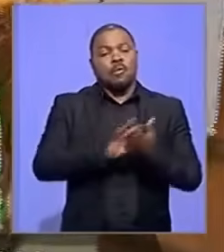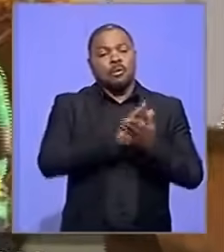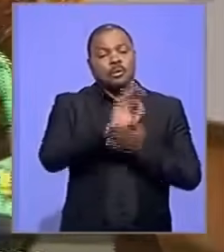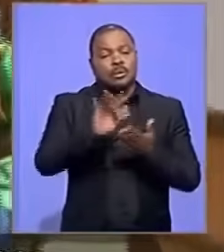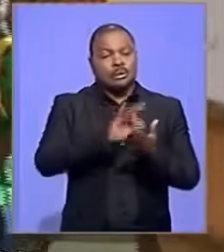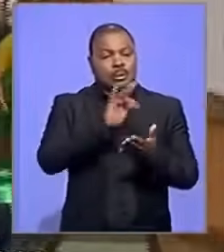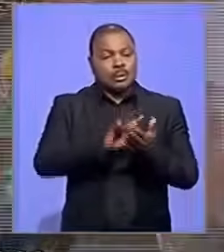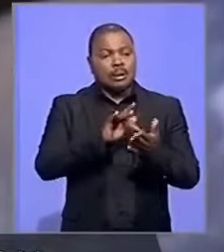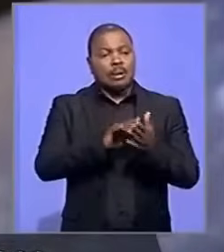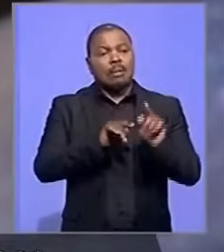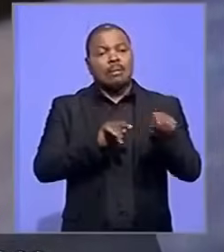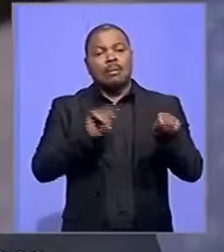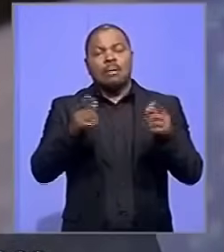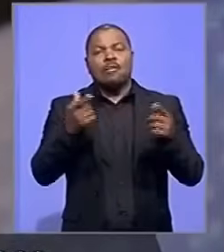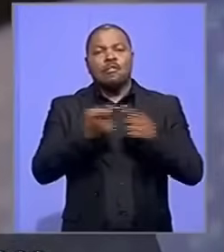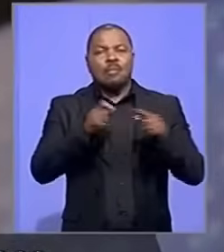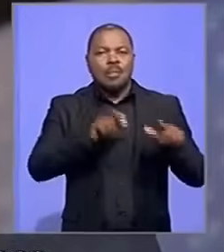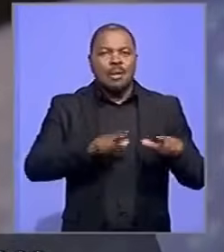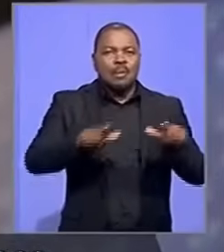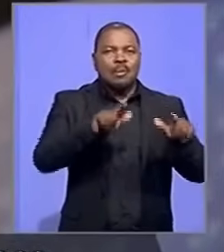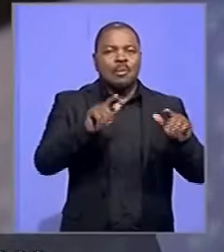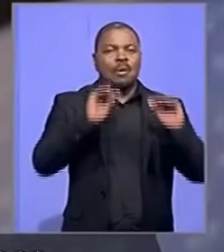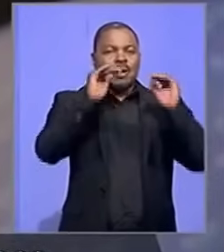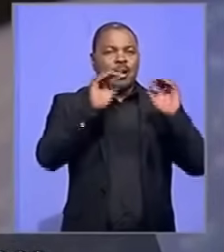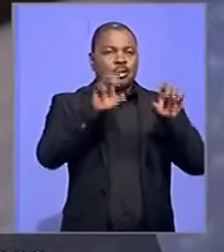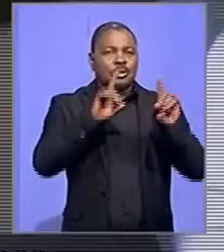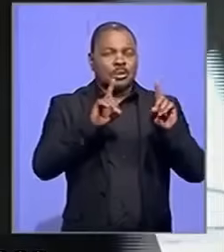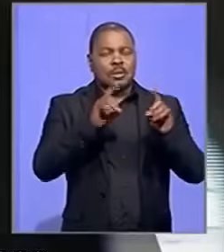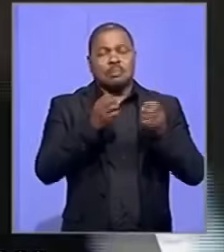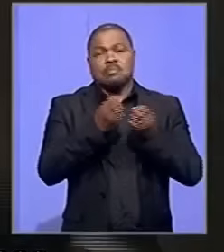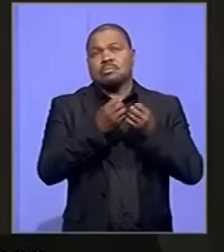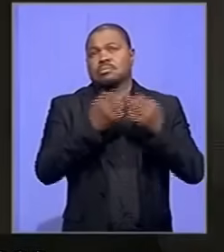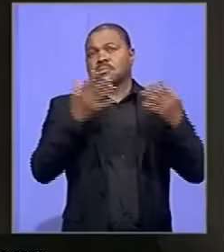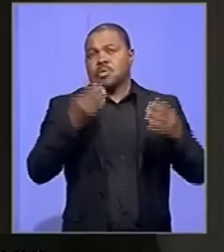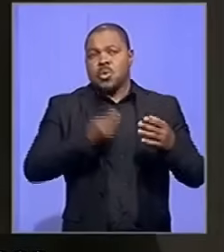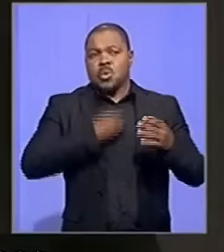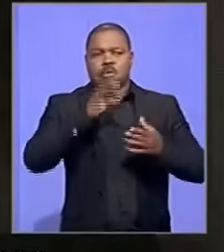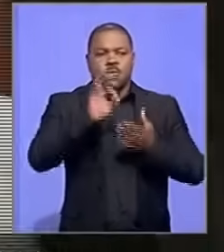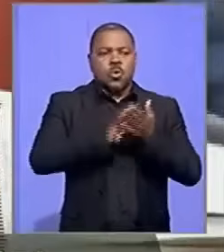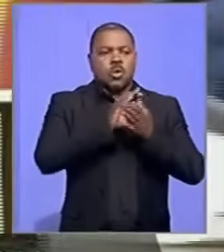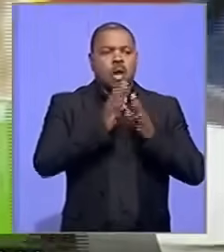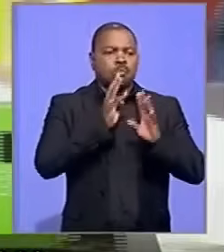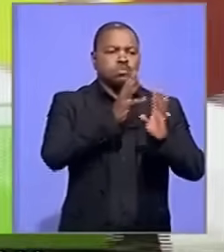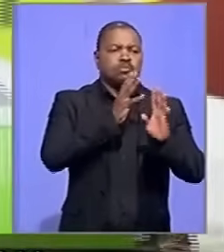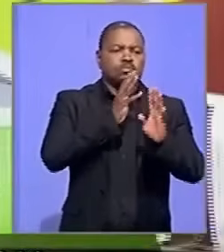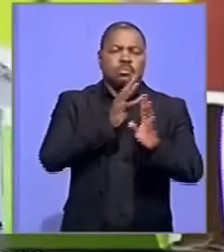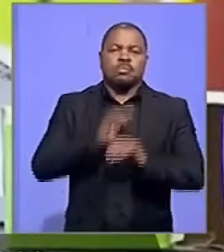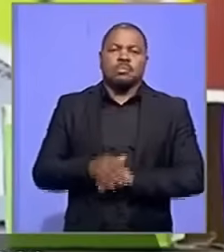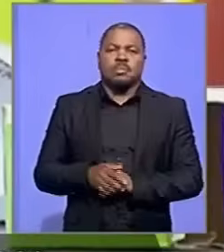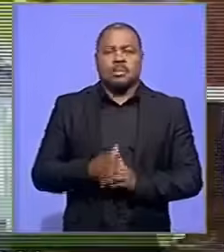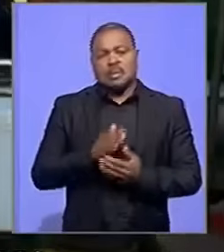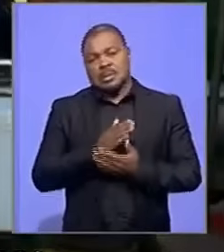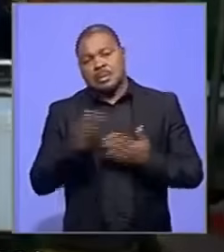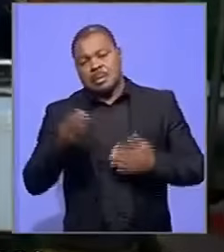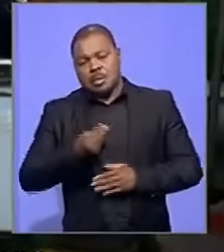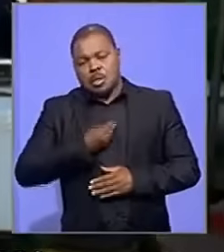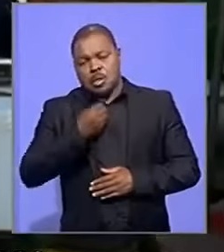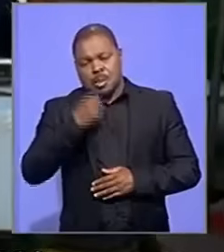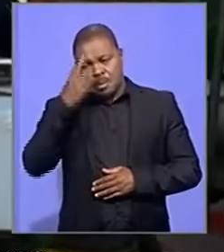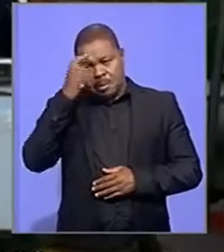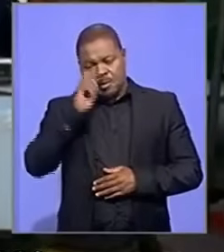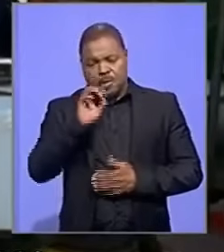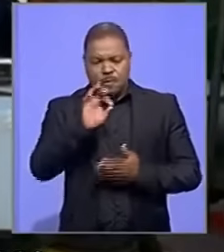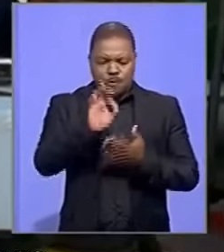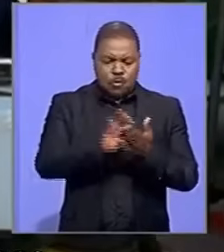tša dithuto tše phagamego ka Limpopo di ngwadišitše palo ya godimo ya baswa bao ba bego ba vouta. Ba bangwe ba baswa ba dumela gore